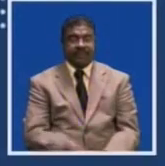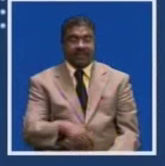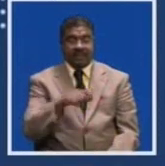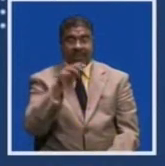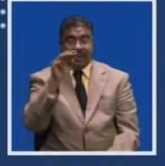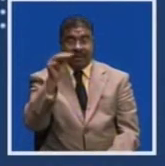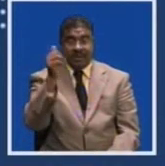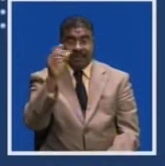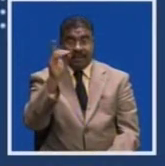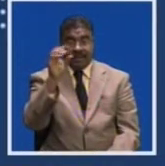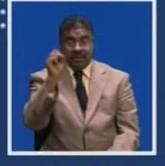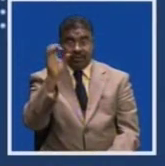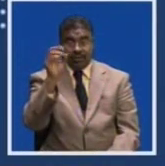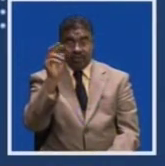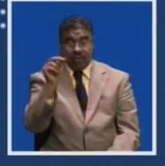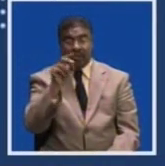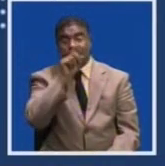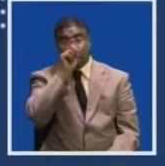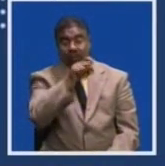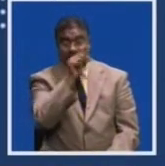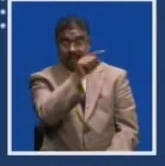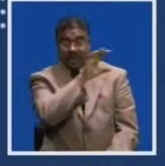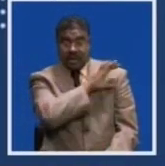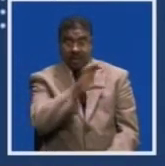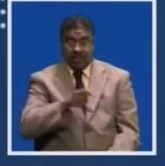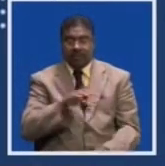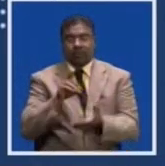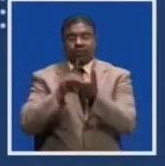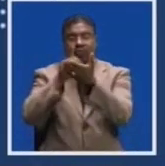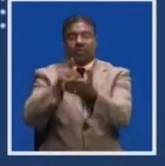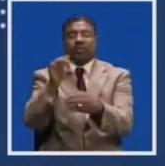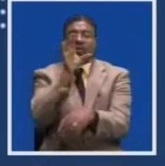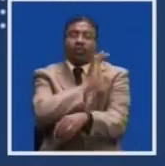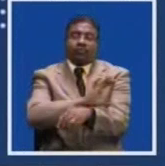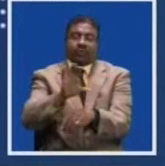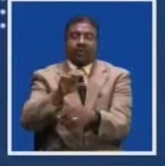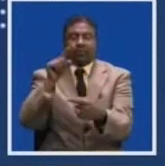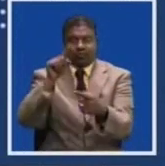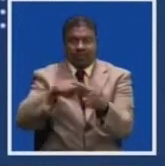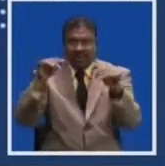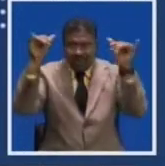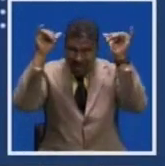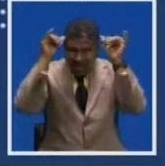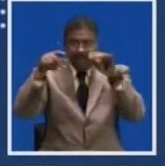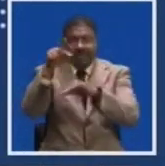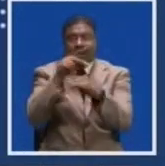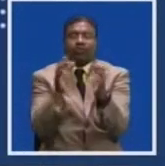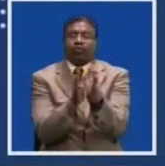Madison General Insurance Company Limited has donated computers to Ngombe PTA Primary School valued